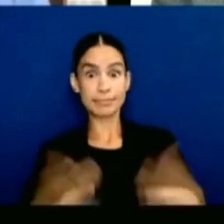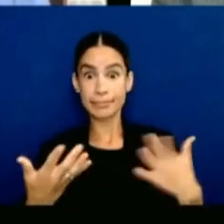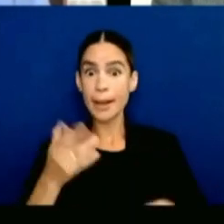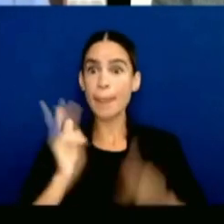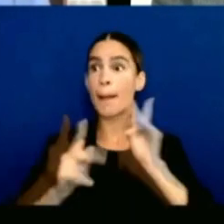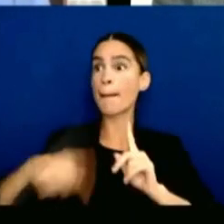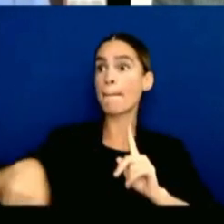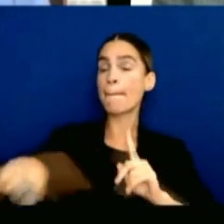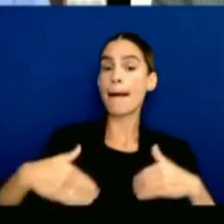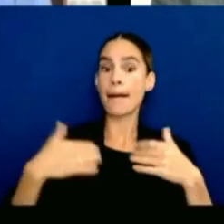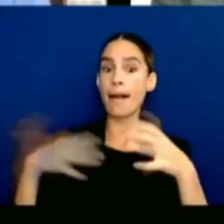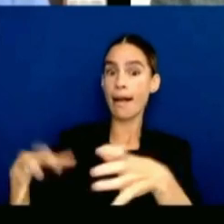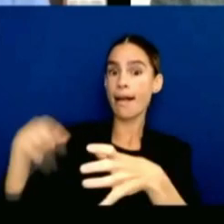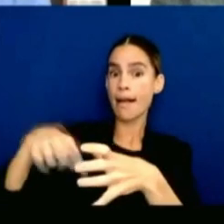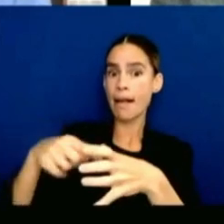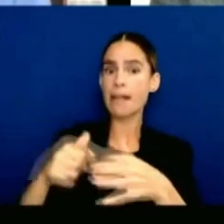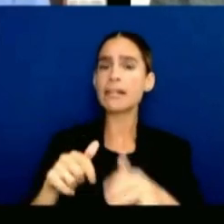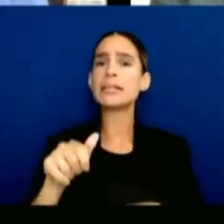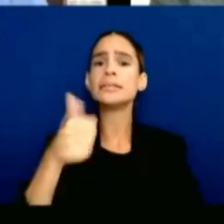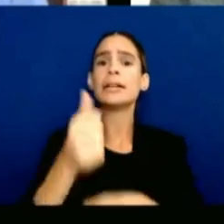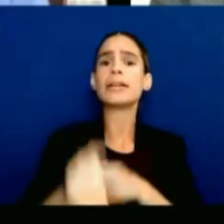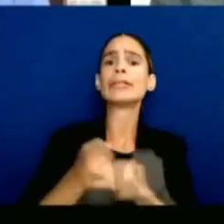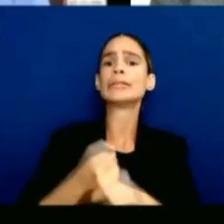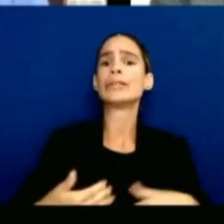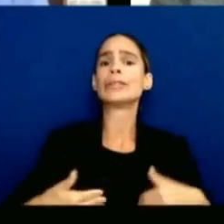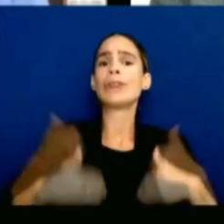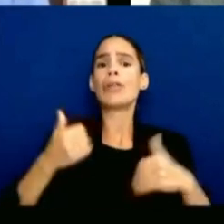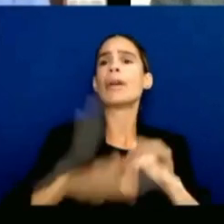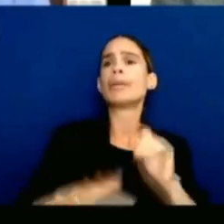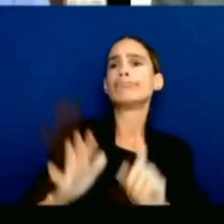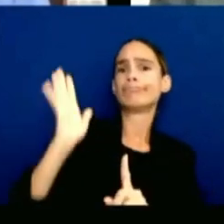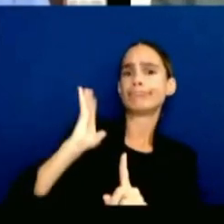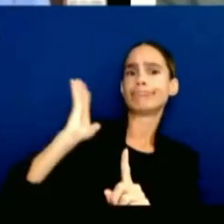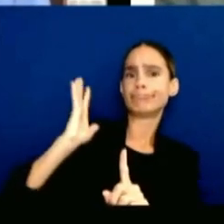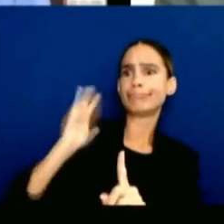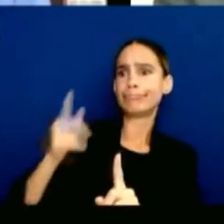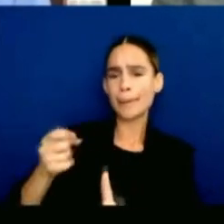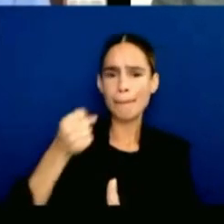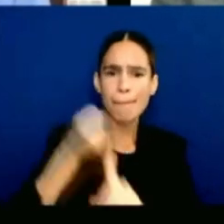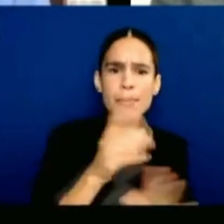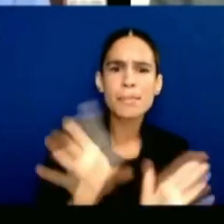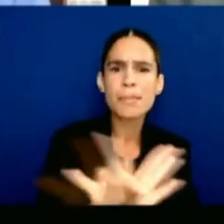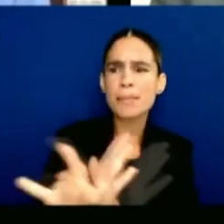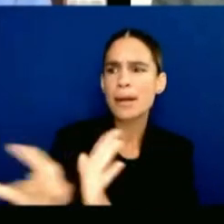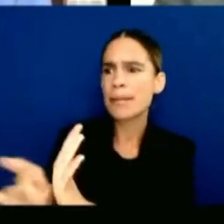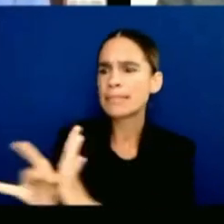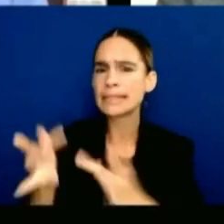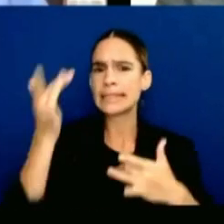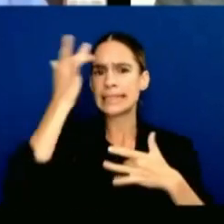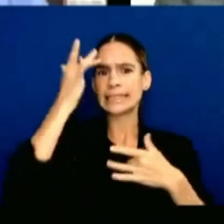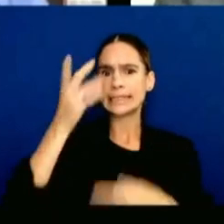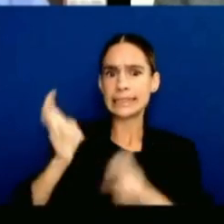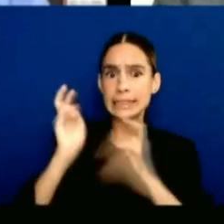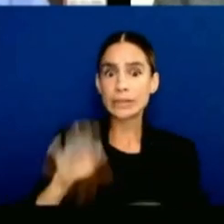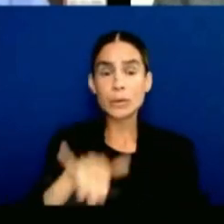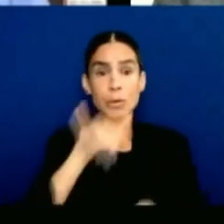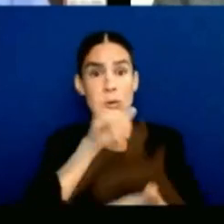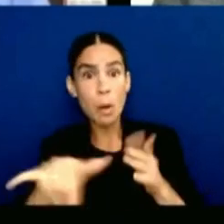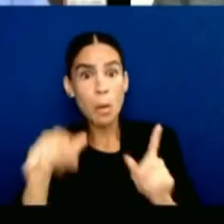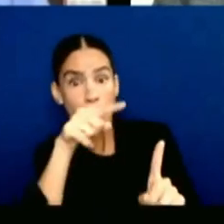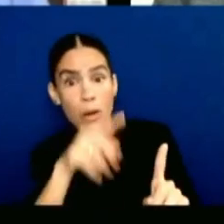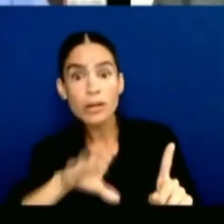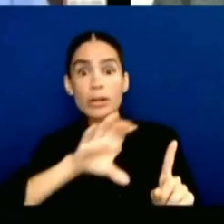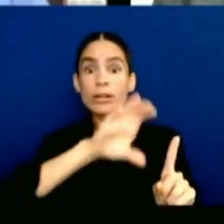when New York and New Orleans and Chicago were getting hit very badly. That's the first thing. The second thing that we're trying to get